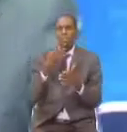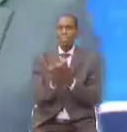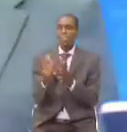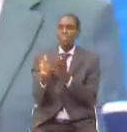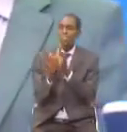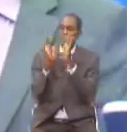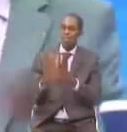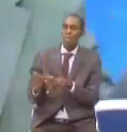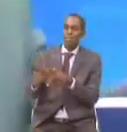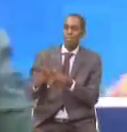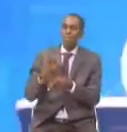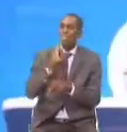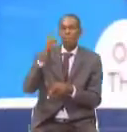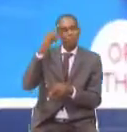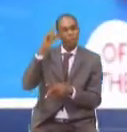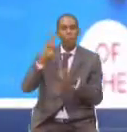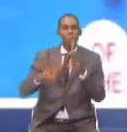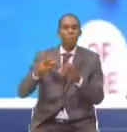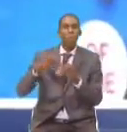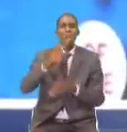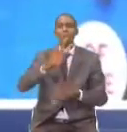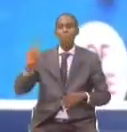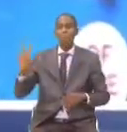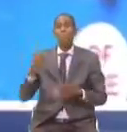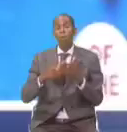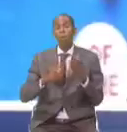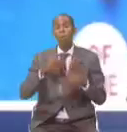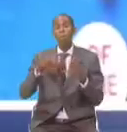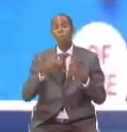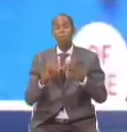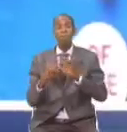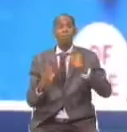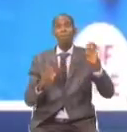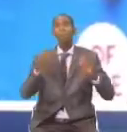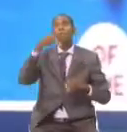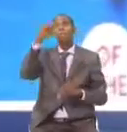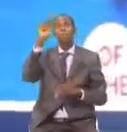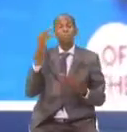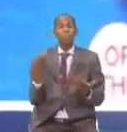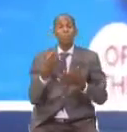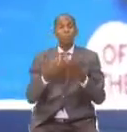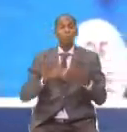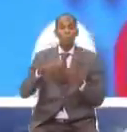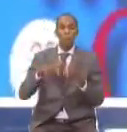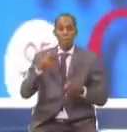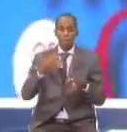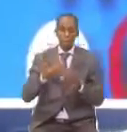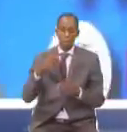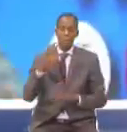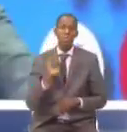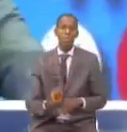people in the West. How about the people in the East? How about the people in the North? How about the people in the South? For